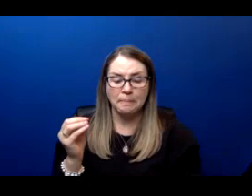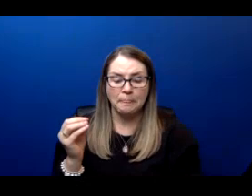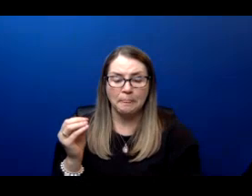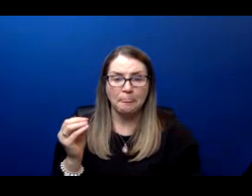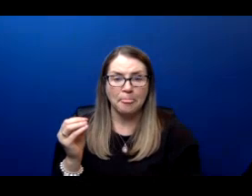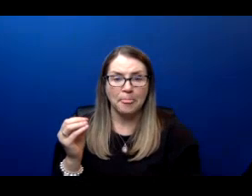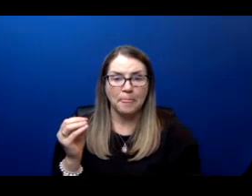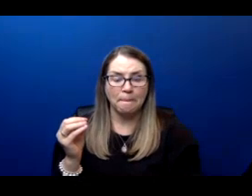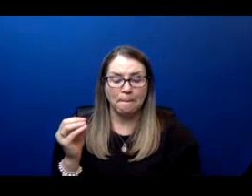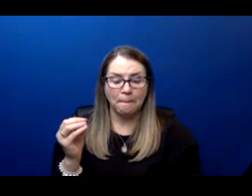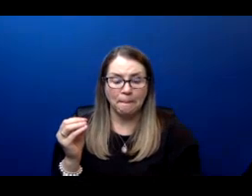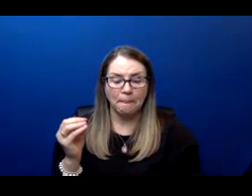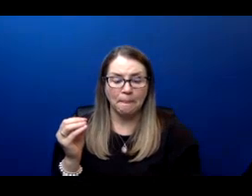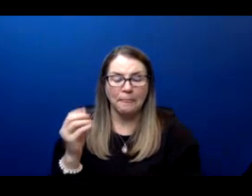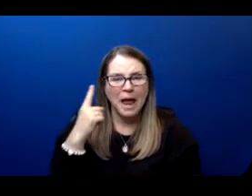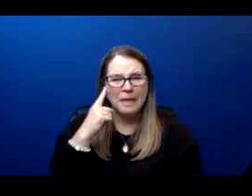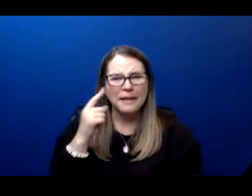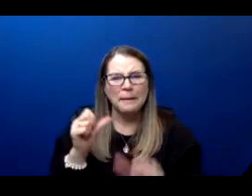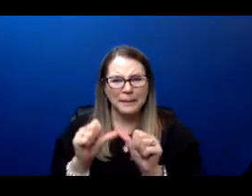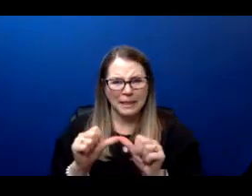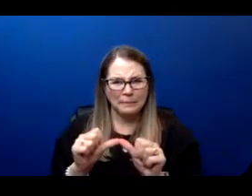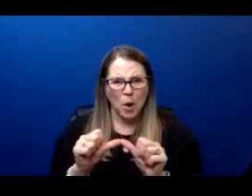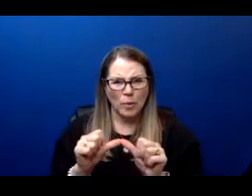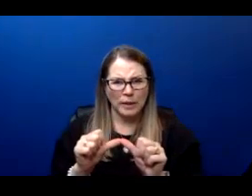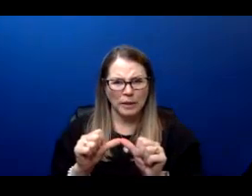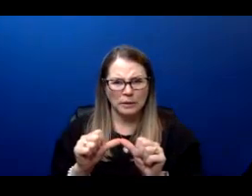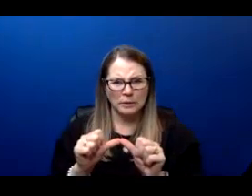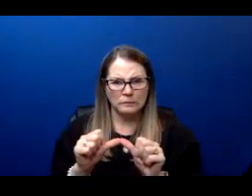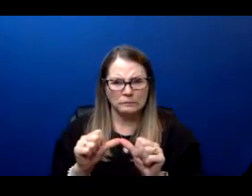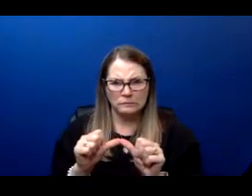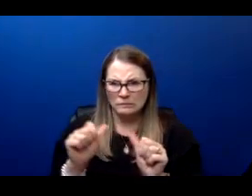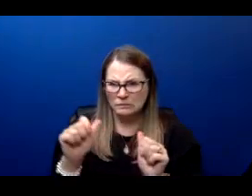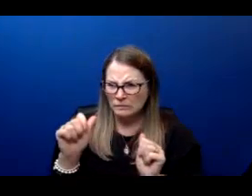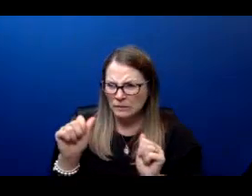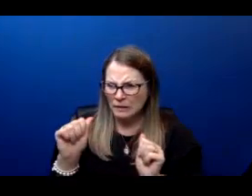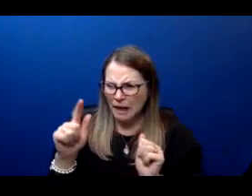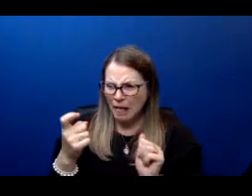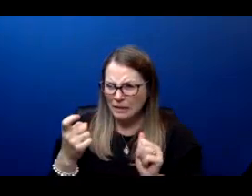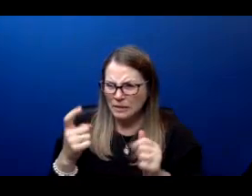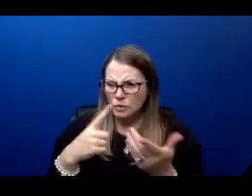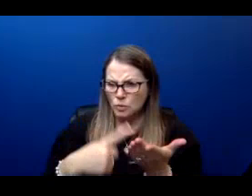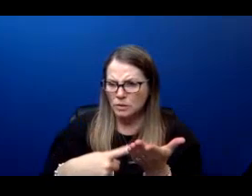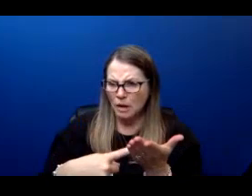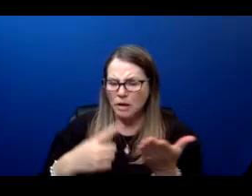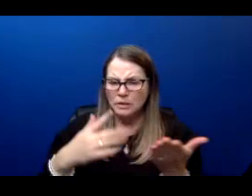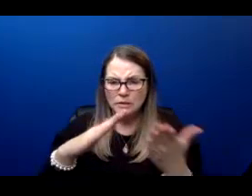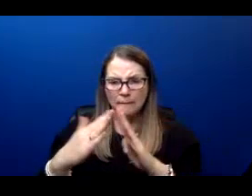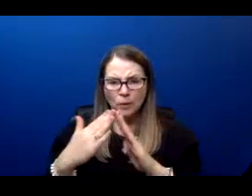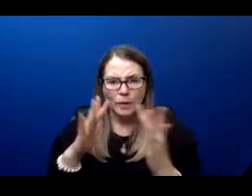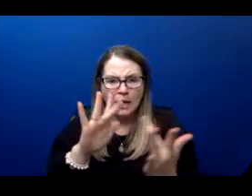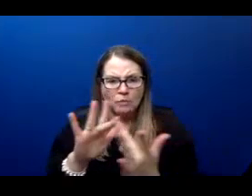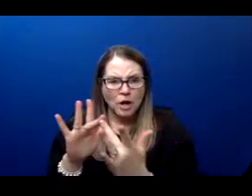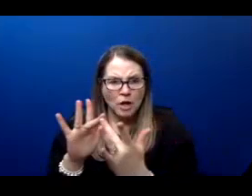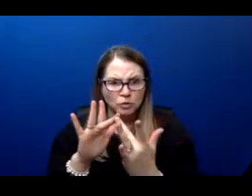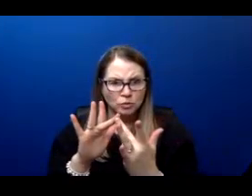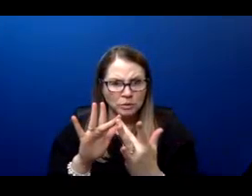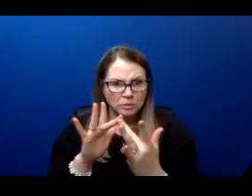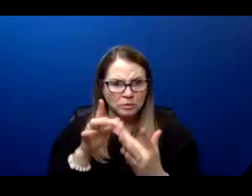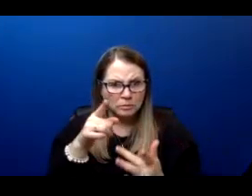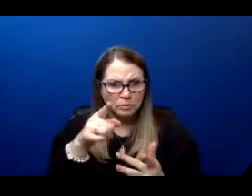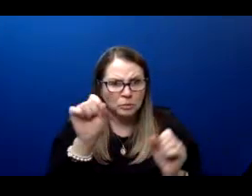I'm going to I think I'm going to keep going, Alex, and talk about the upcoming community outreach. I know it's a mouthful, but I think we